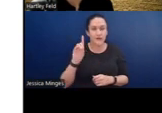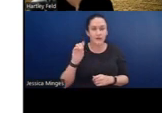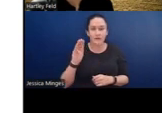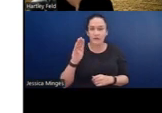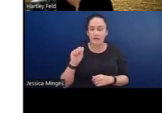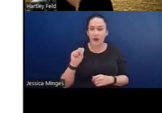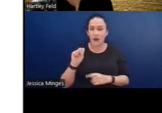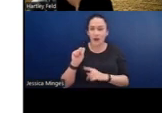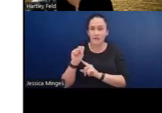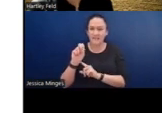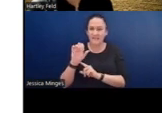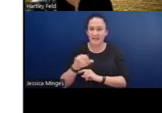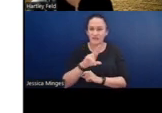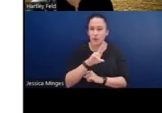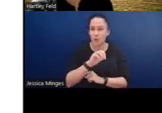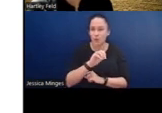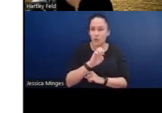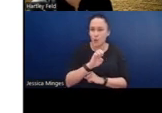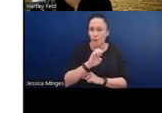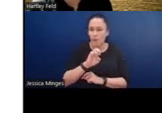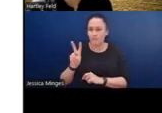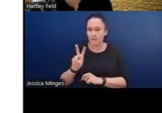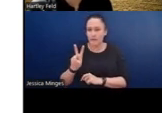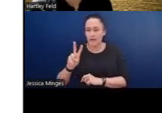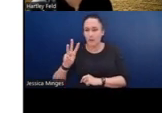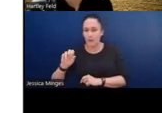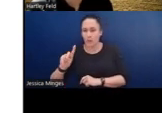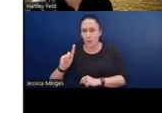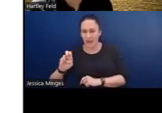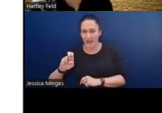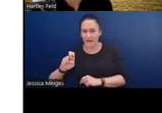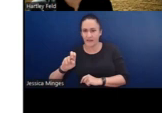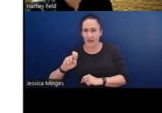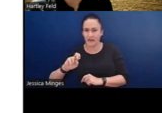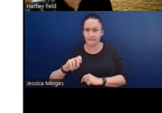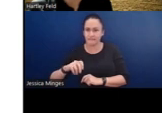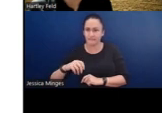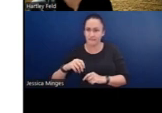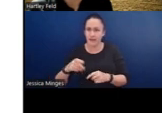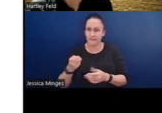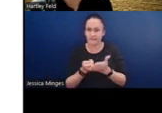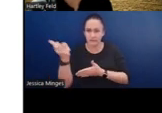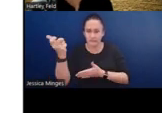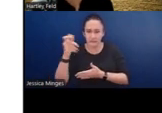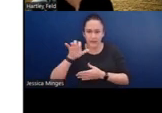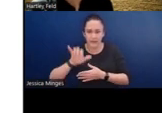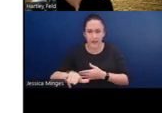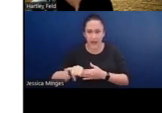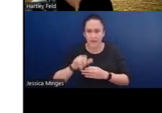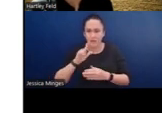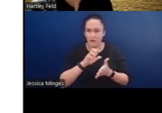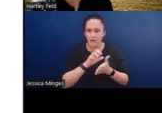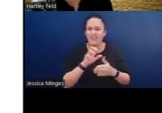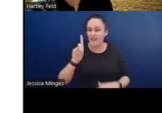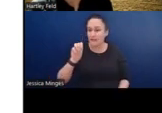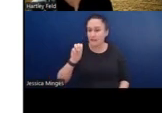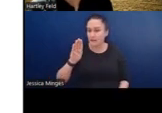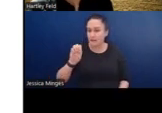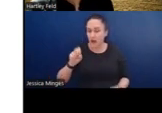the Roe versus Wade, the overturning of Roe versus Wade with abortion policy. And so the Dobbs